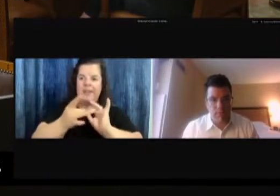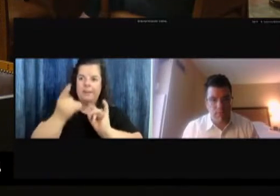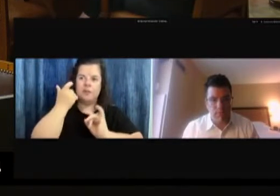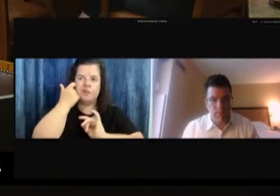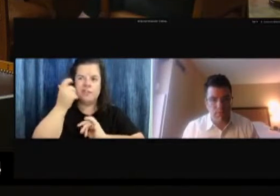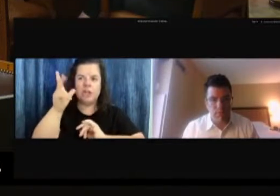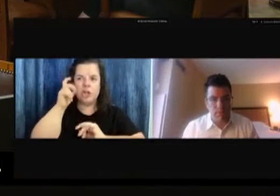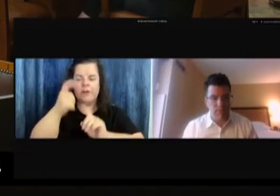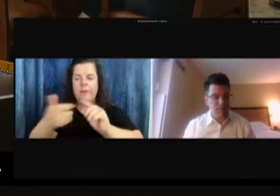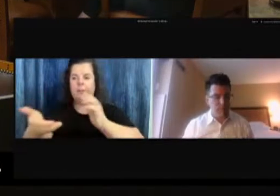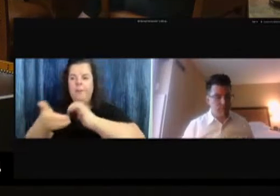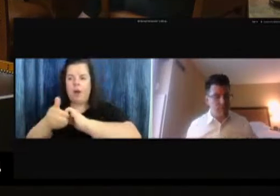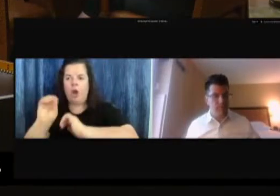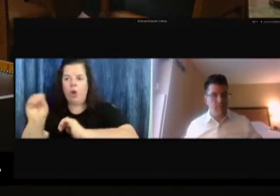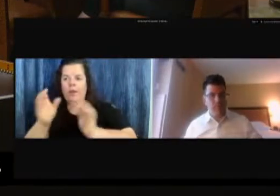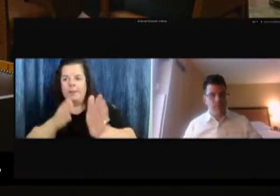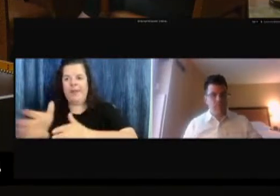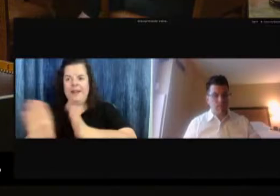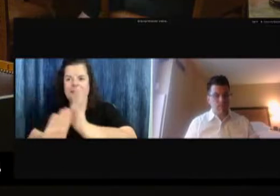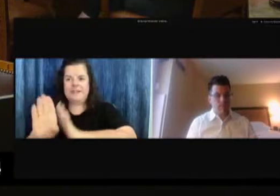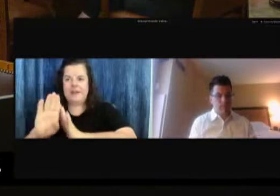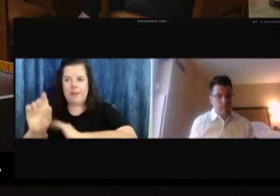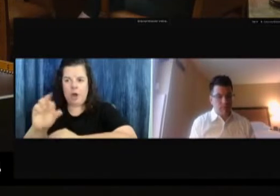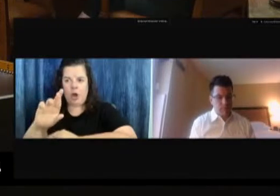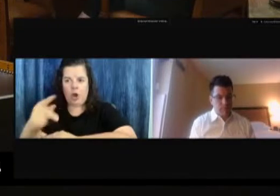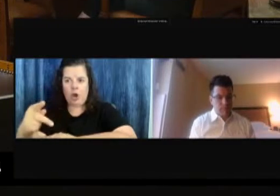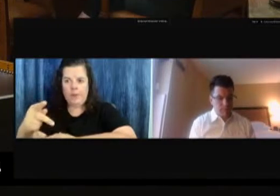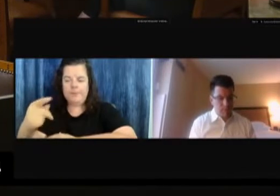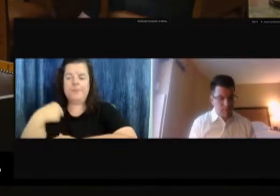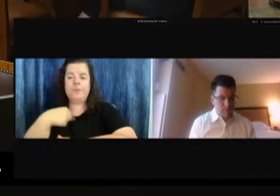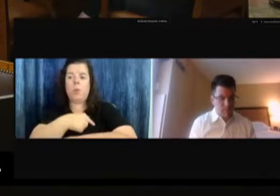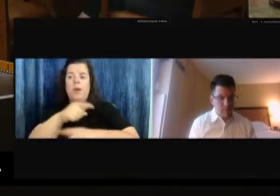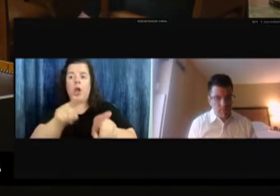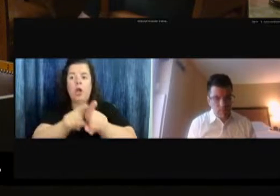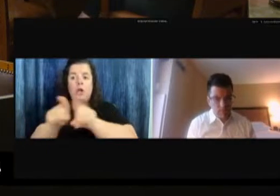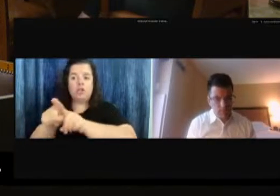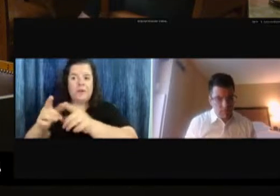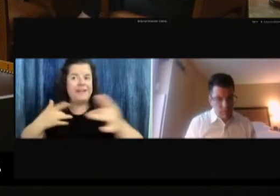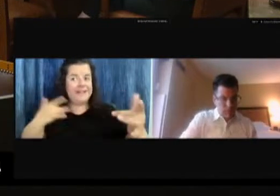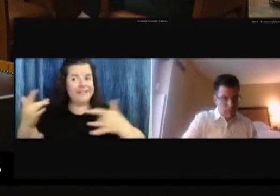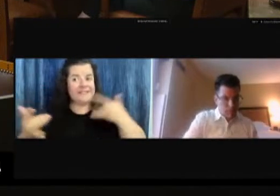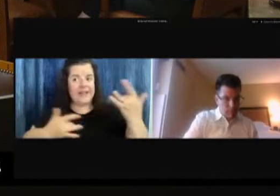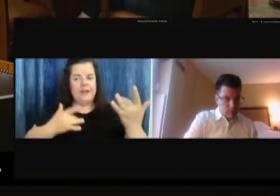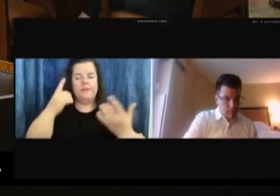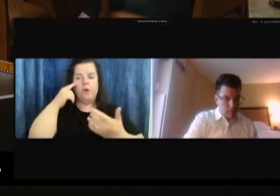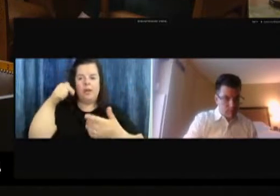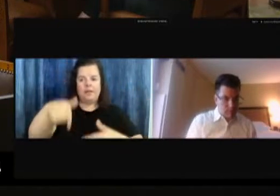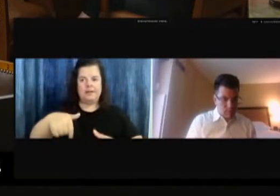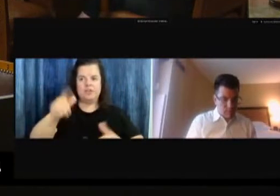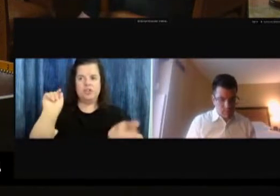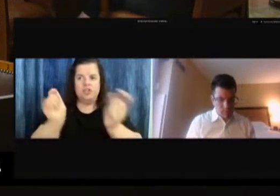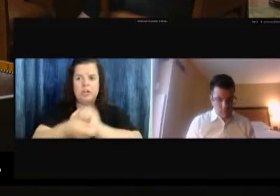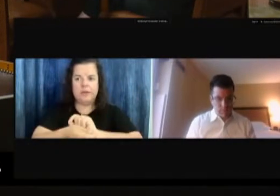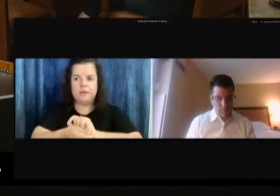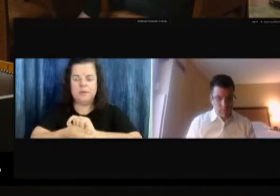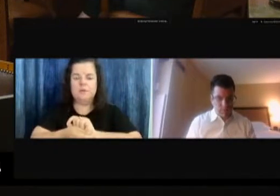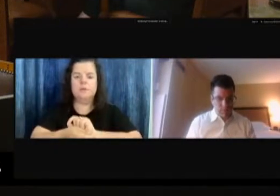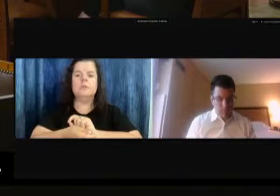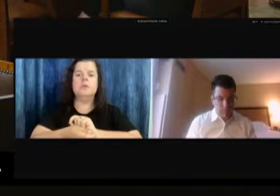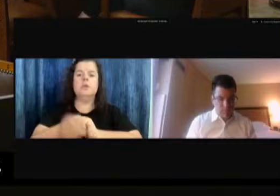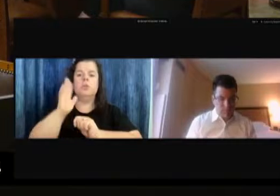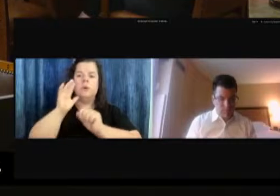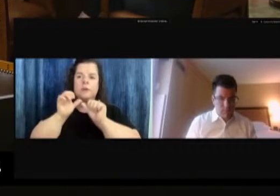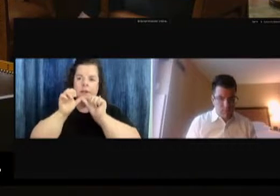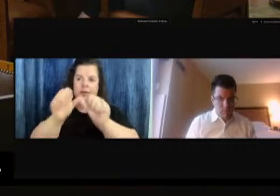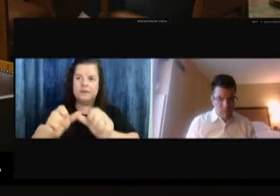our partners at the Oakland Planning and Development Corporation. We also are excited about this change as it continues to